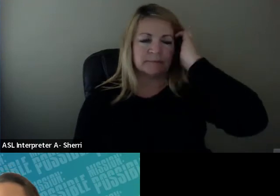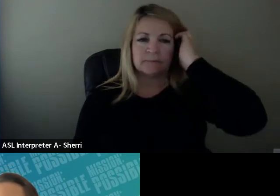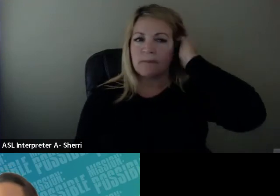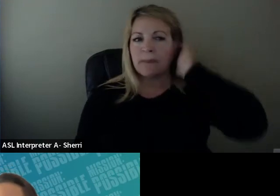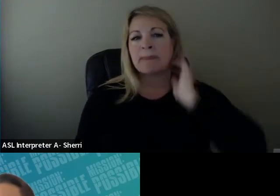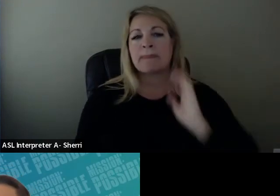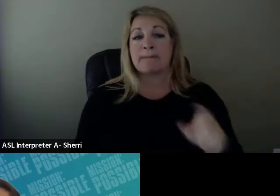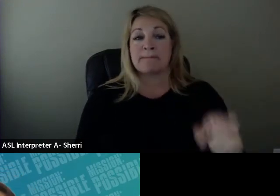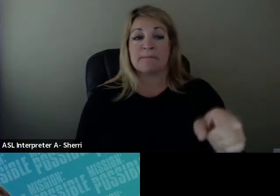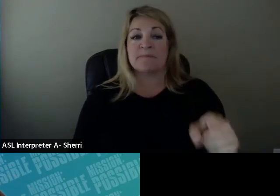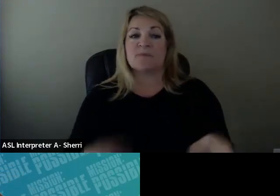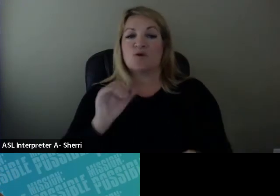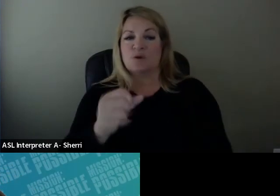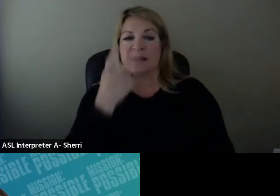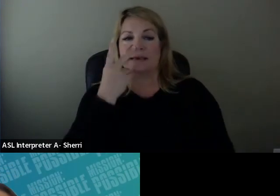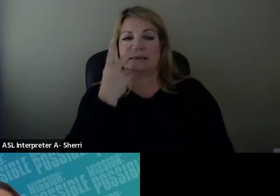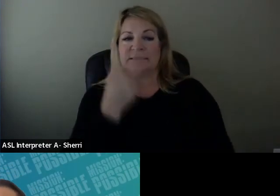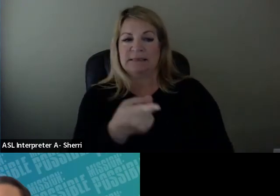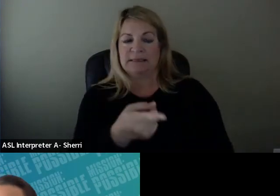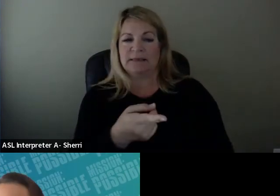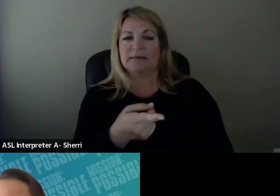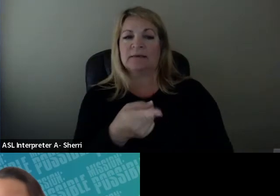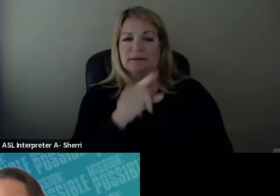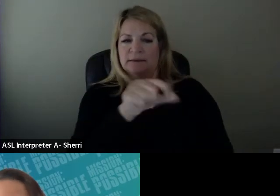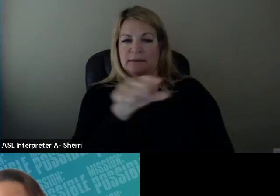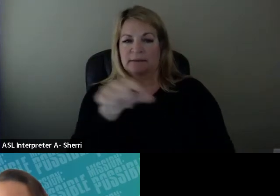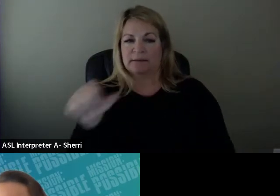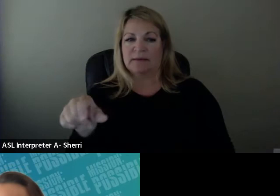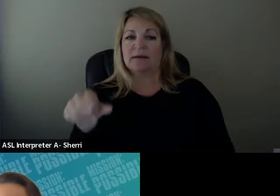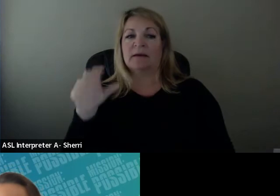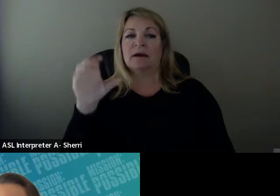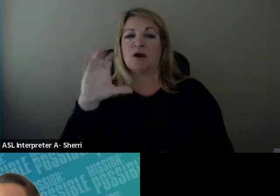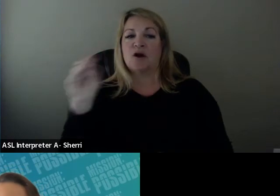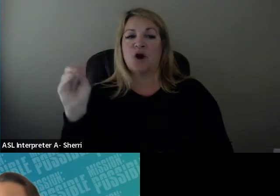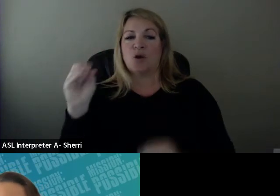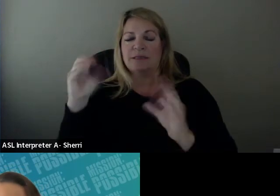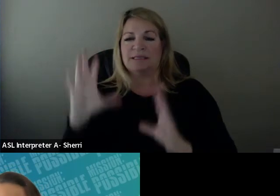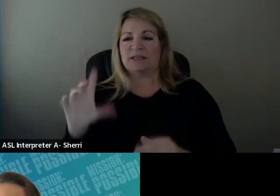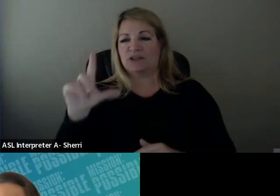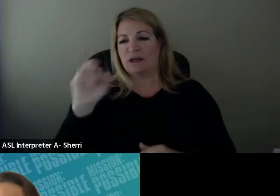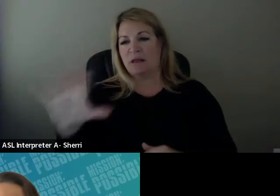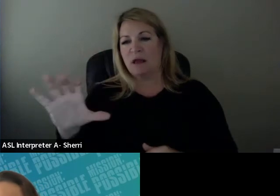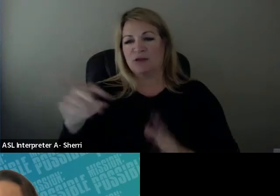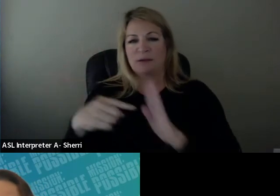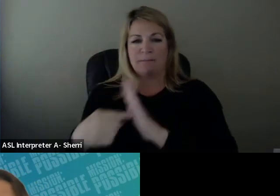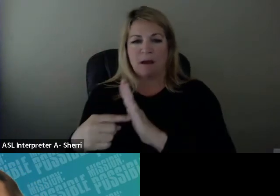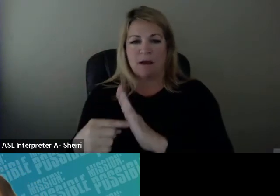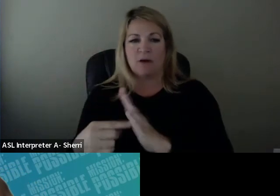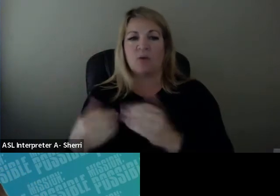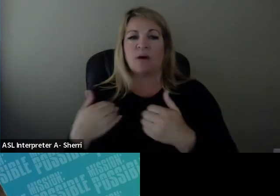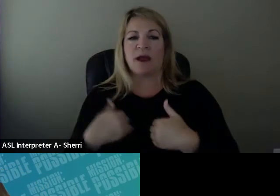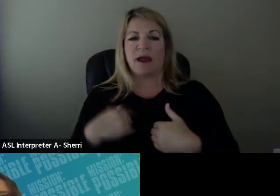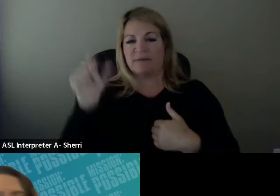On this slide, you can see our co-teaching logic model. So we have this grand plan,